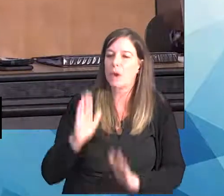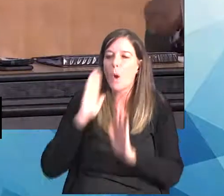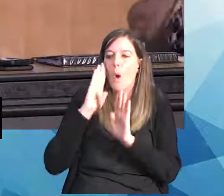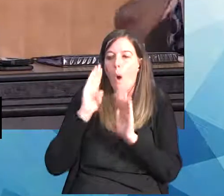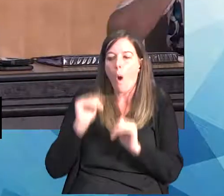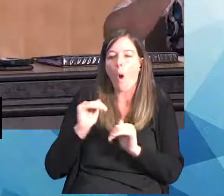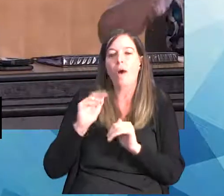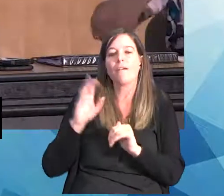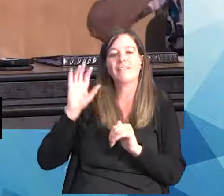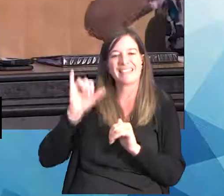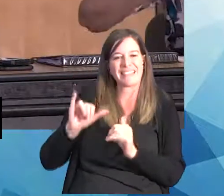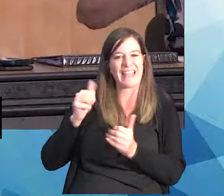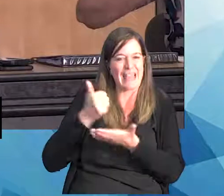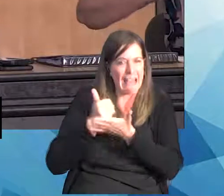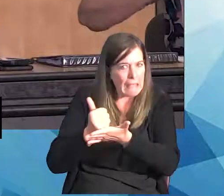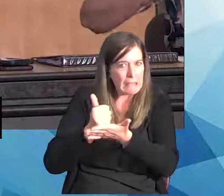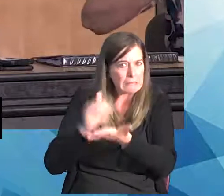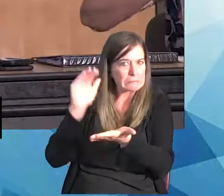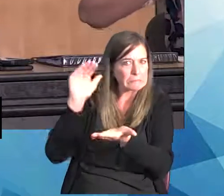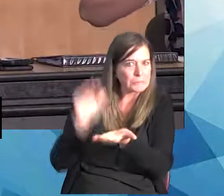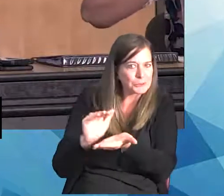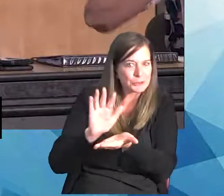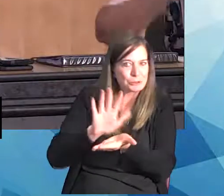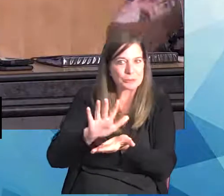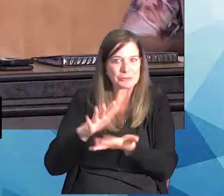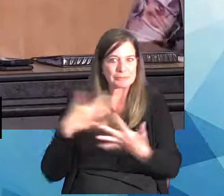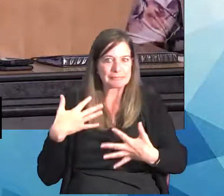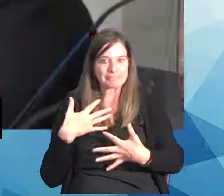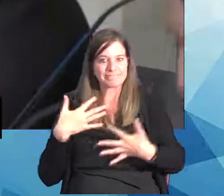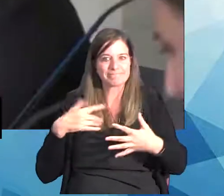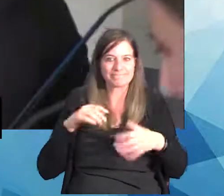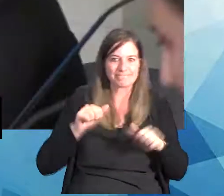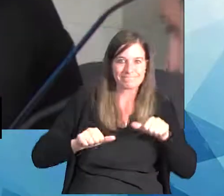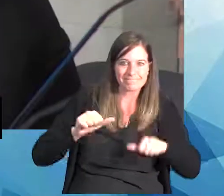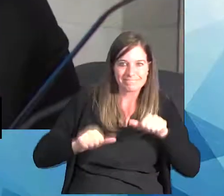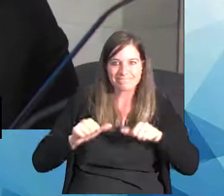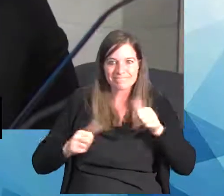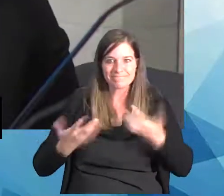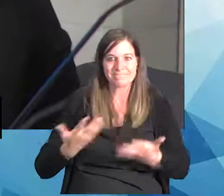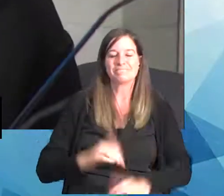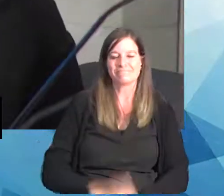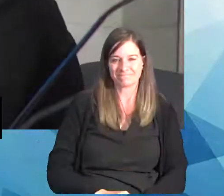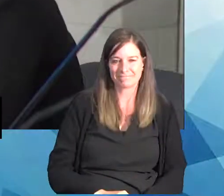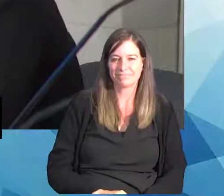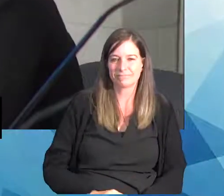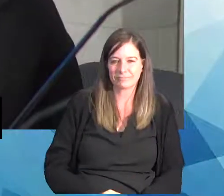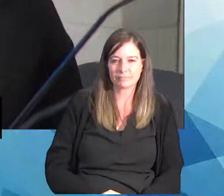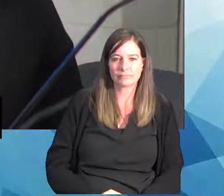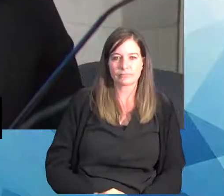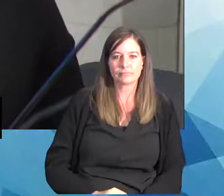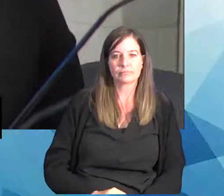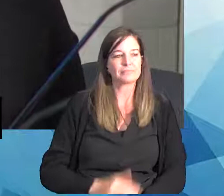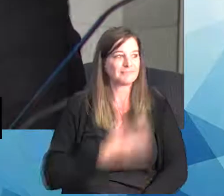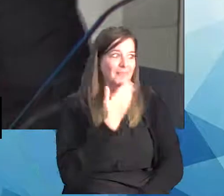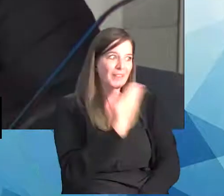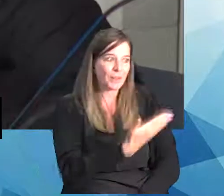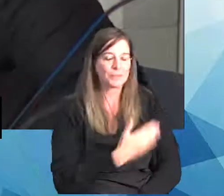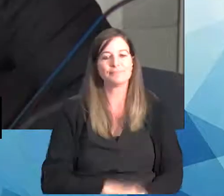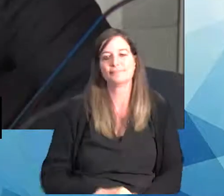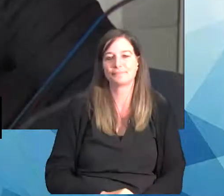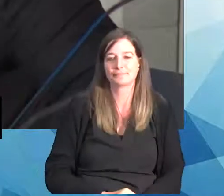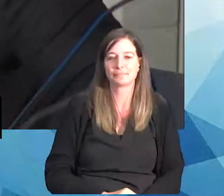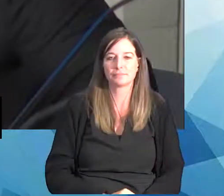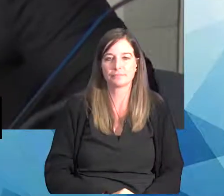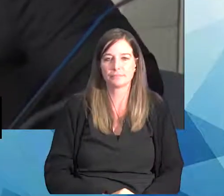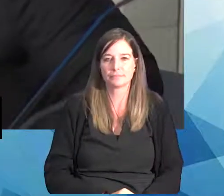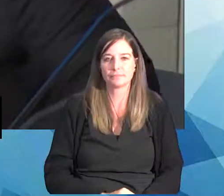hopefully alleviate some of your anxieties. Thank you. And from my perspective, in